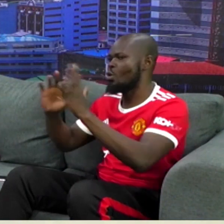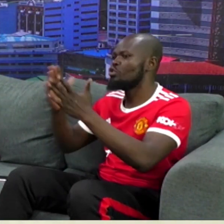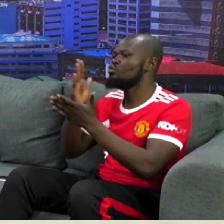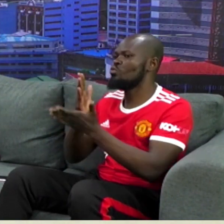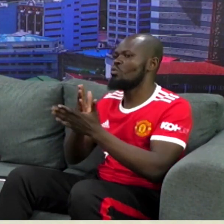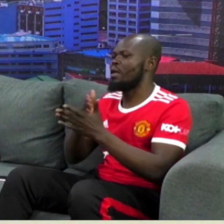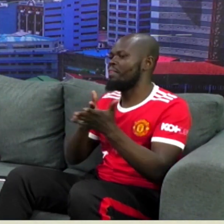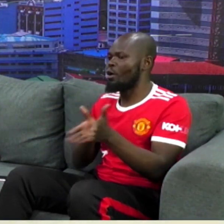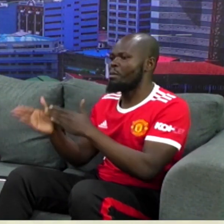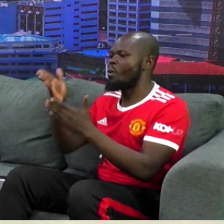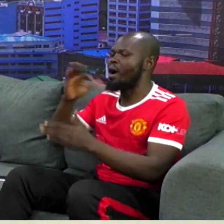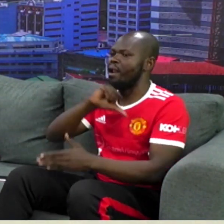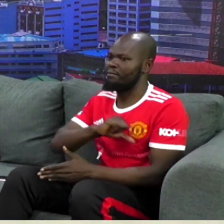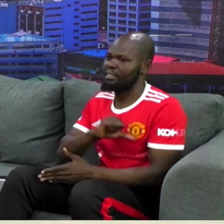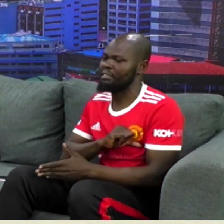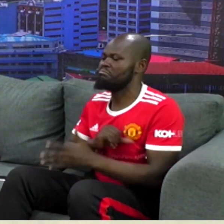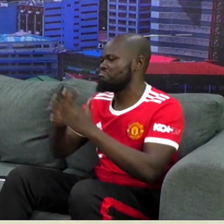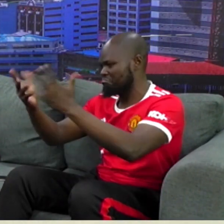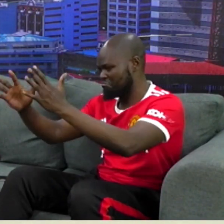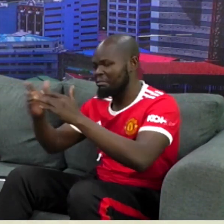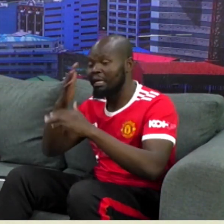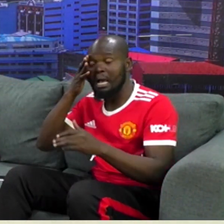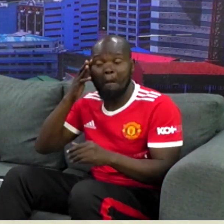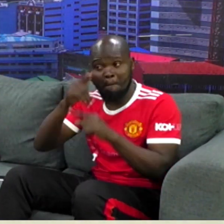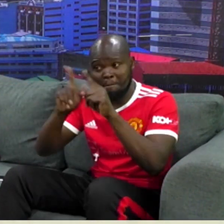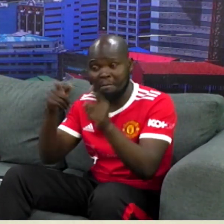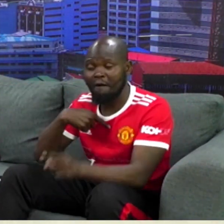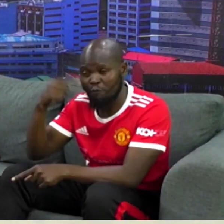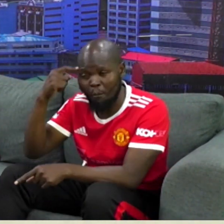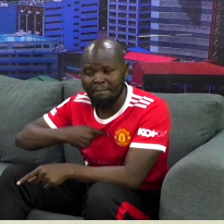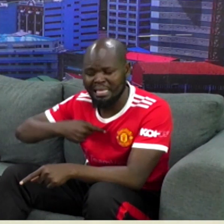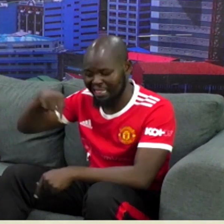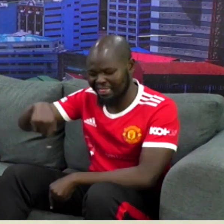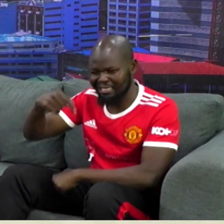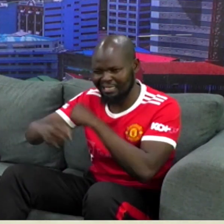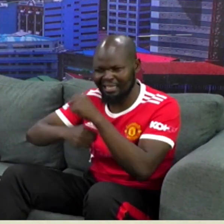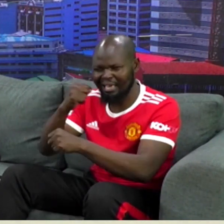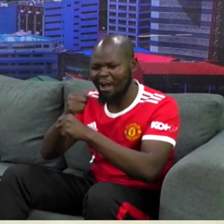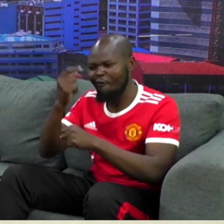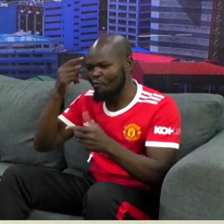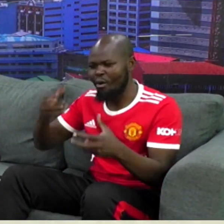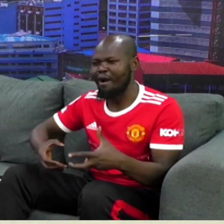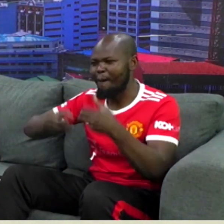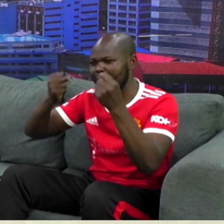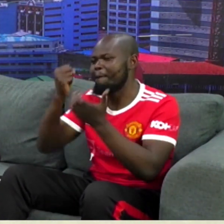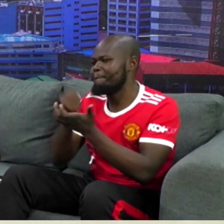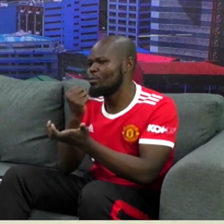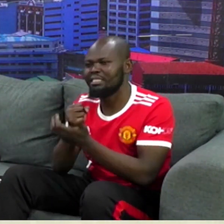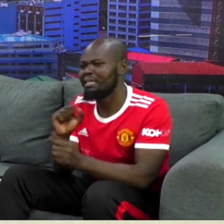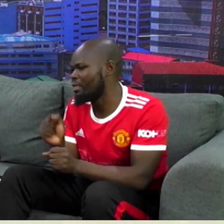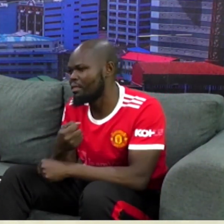and making sure that their side is really good. Right. I think it's something to really give them their flowers and something to celebrate